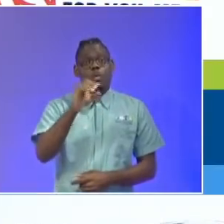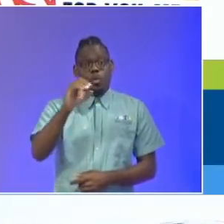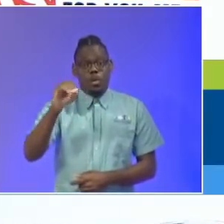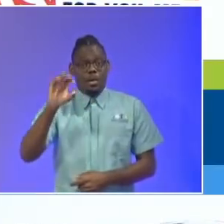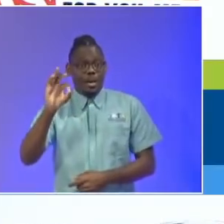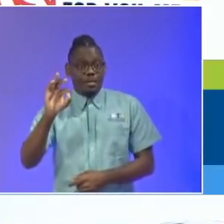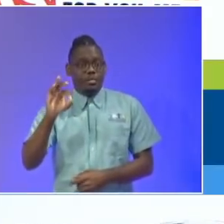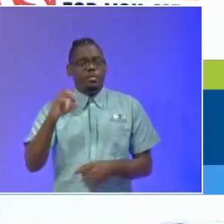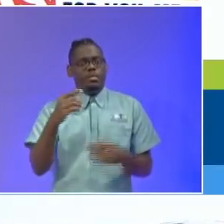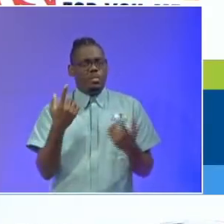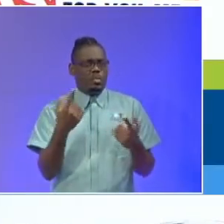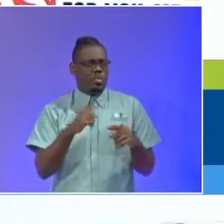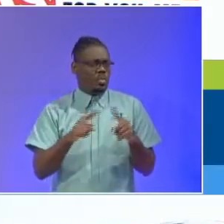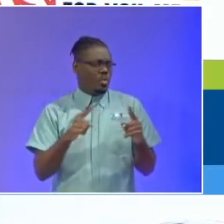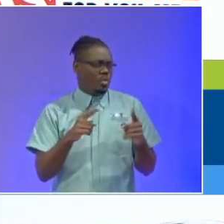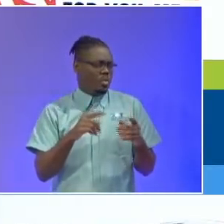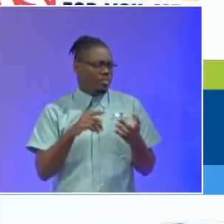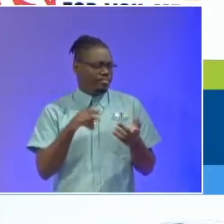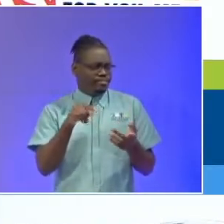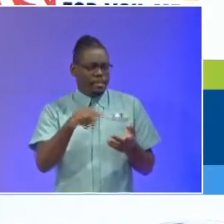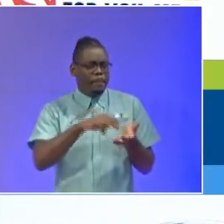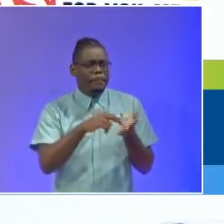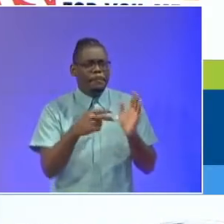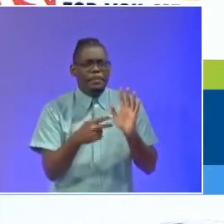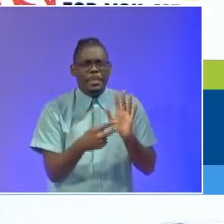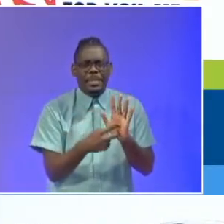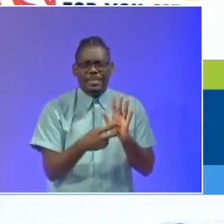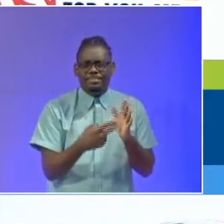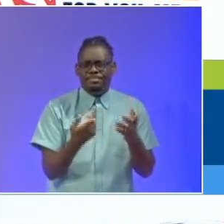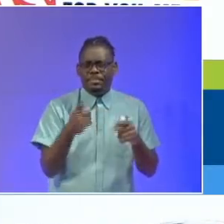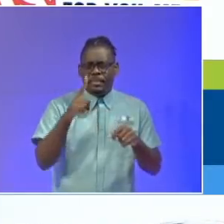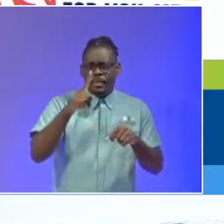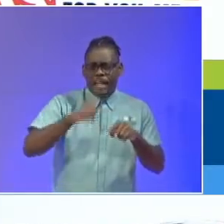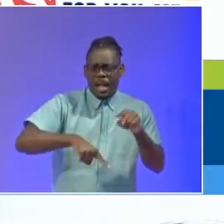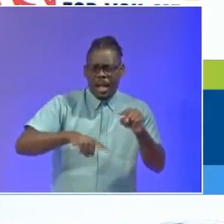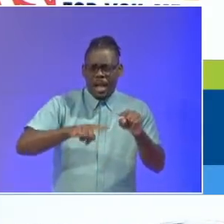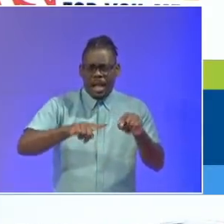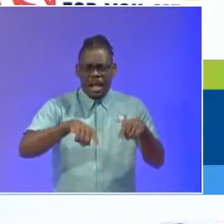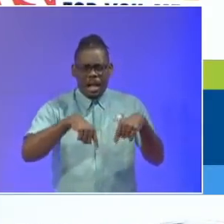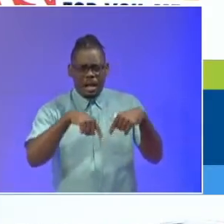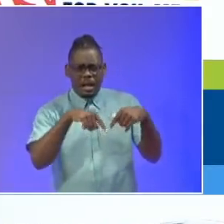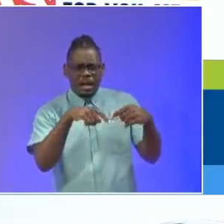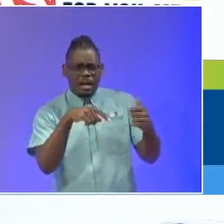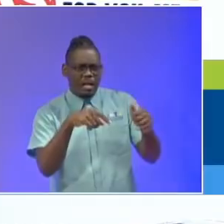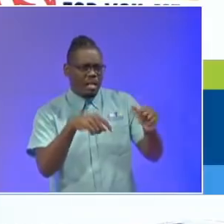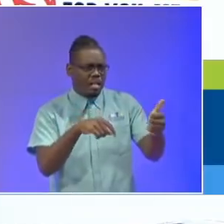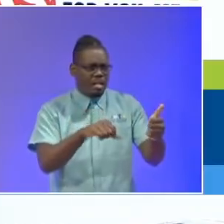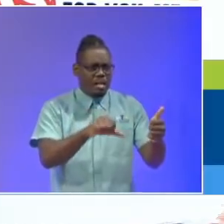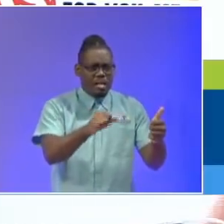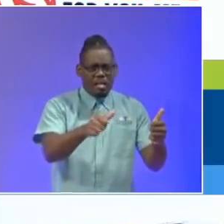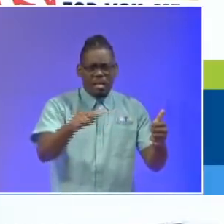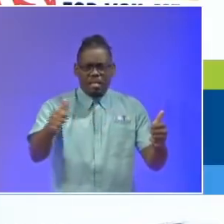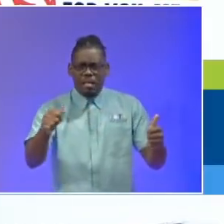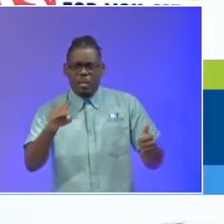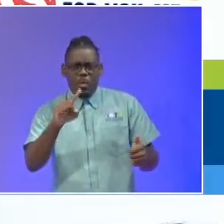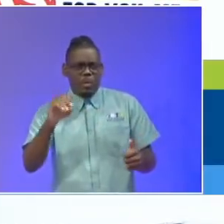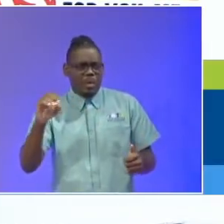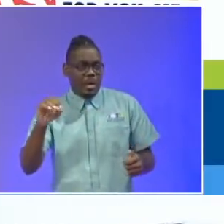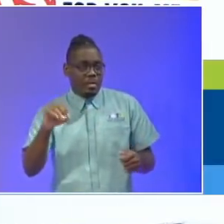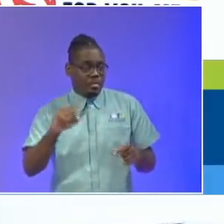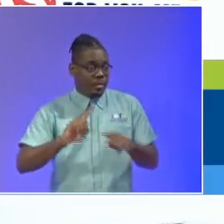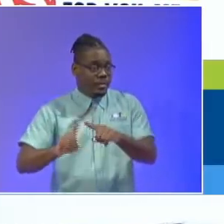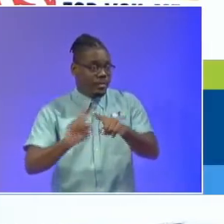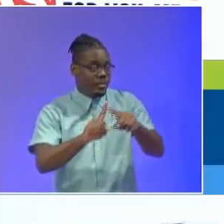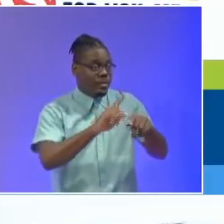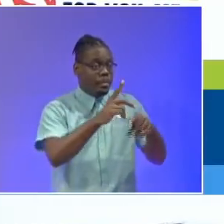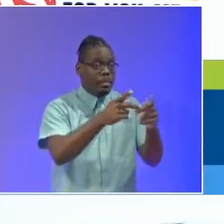not accessing vaccines at the 109 health centers or the other mass vaccination sites. These are just the figures